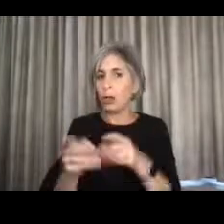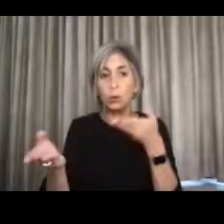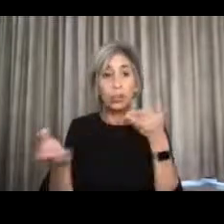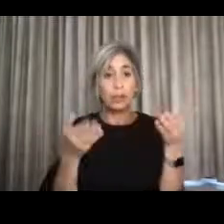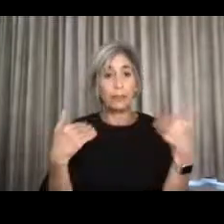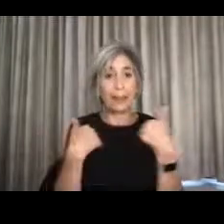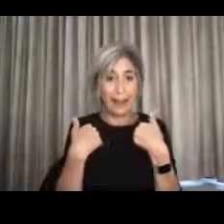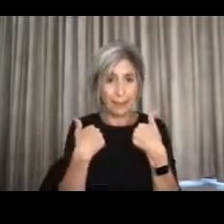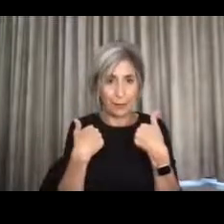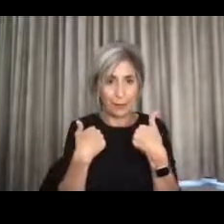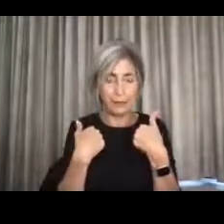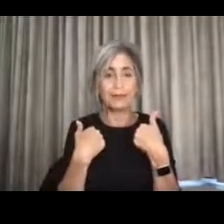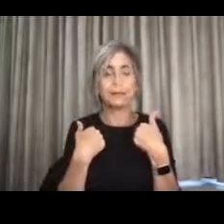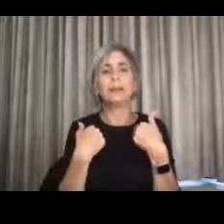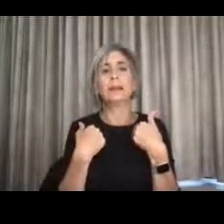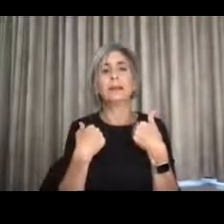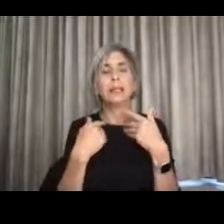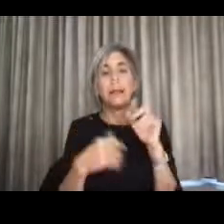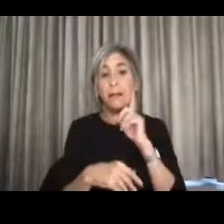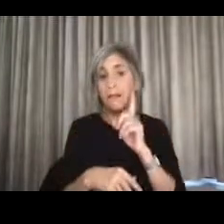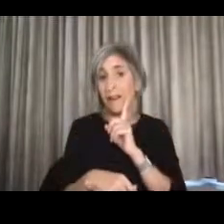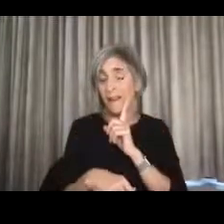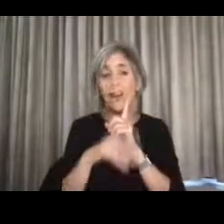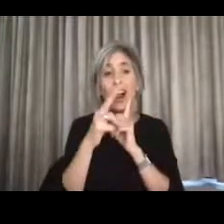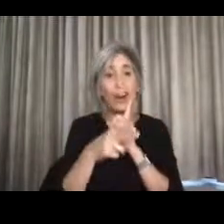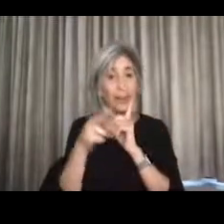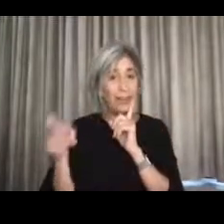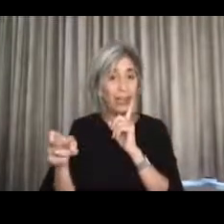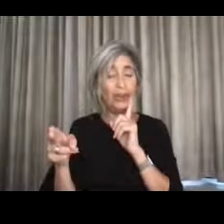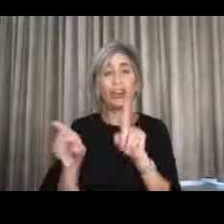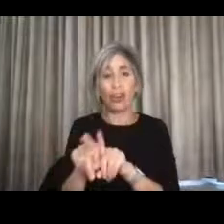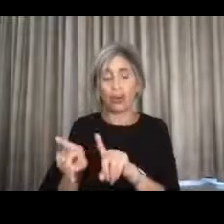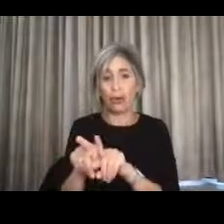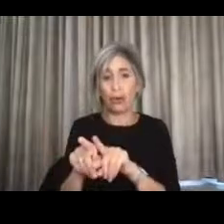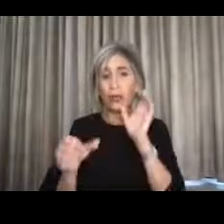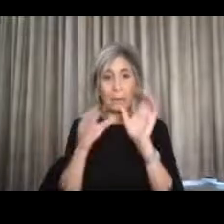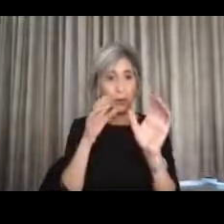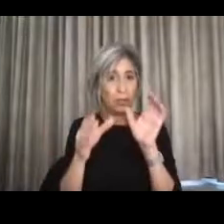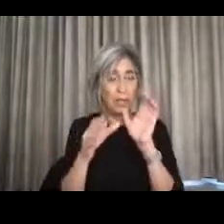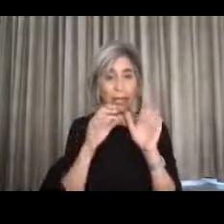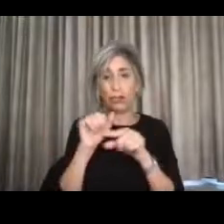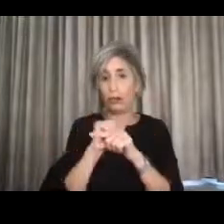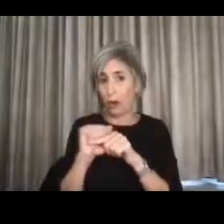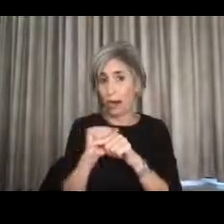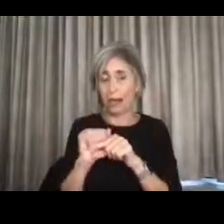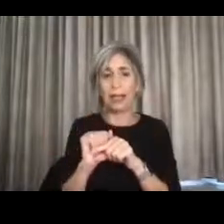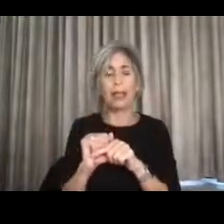animals and deaf and hard of hearing communication and